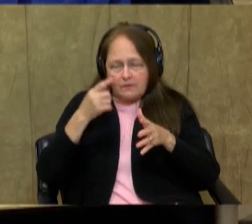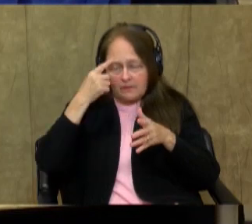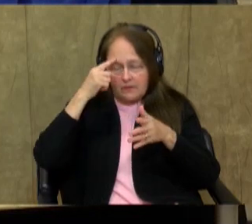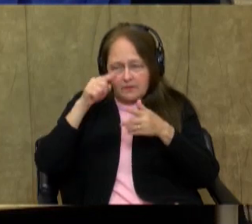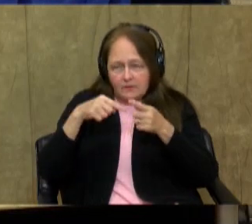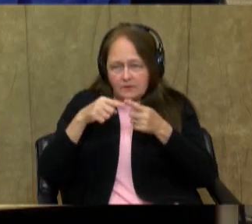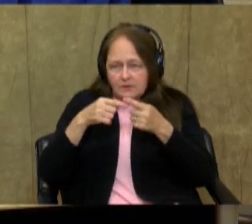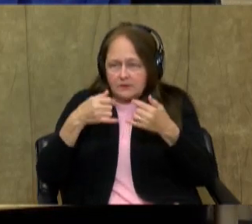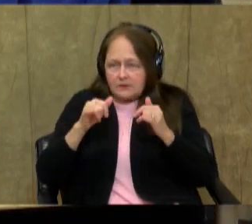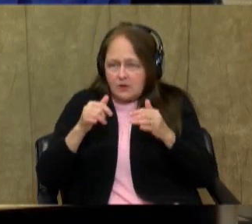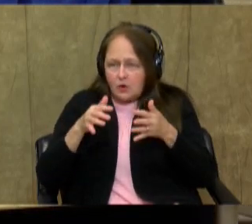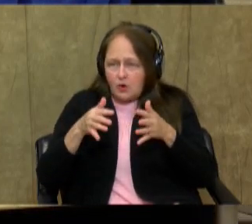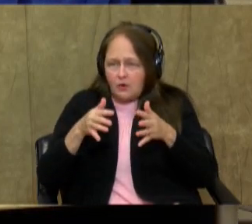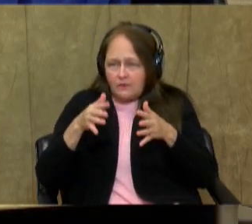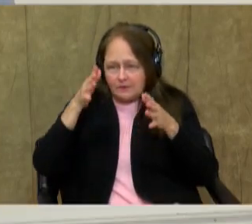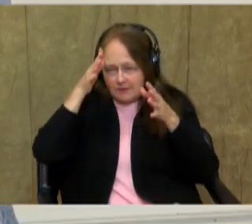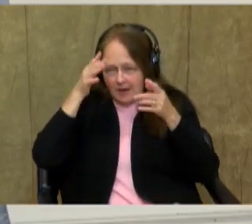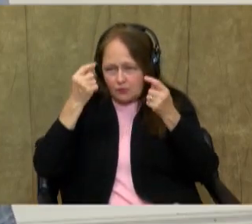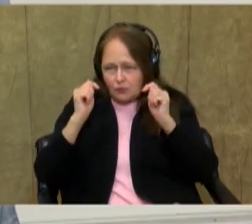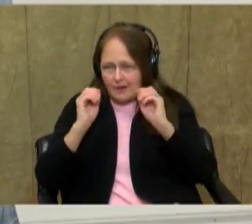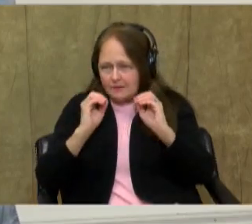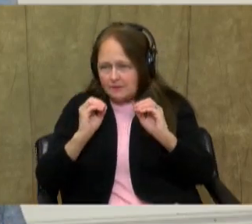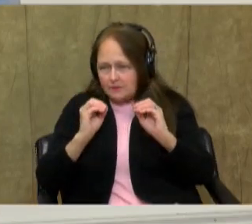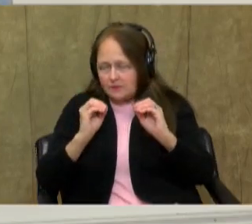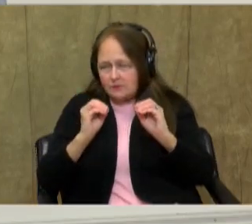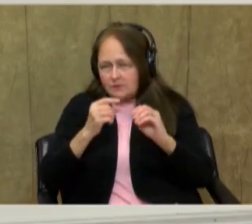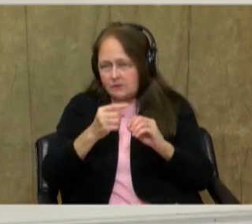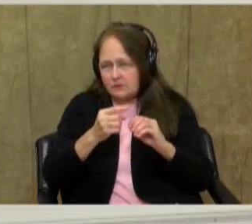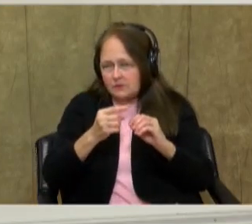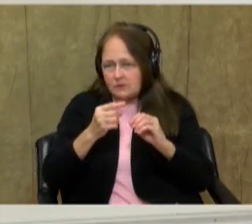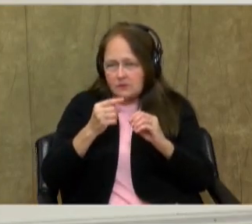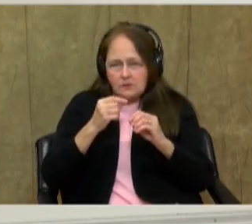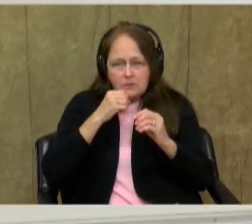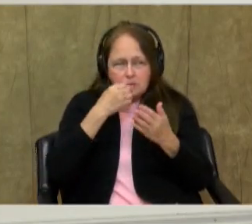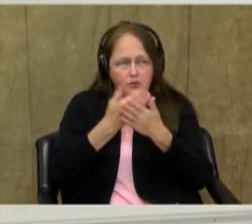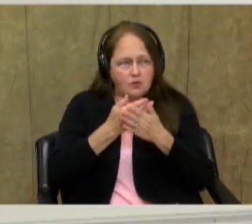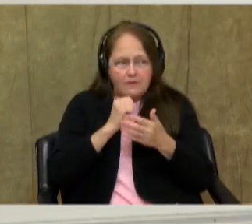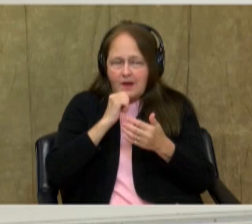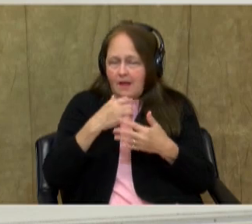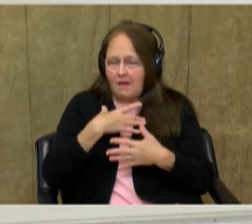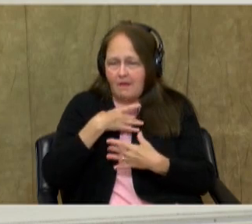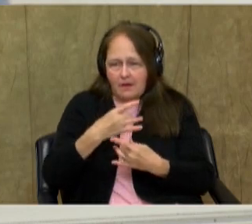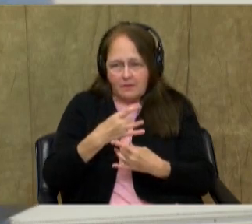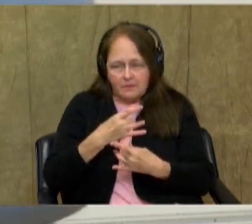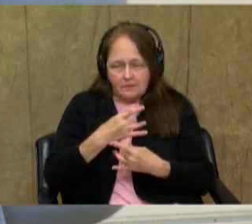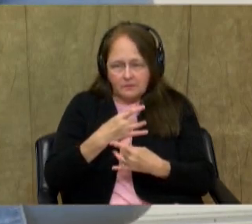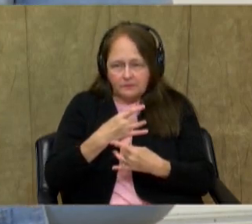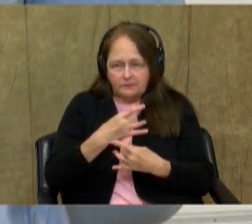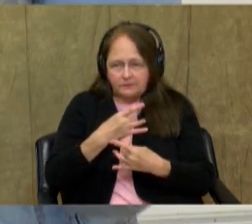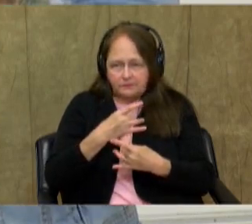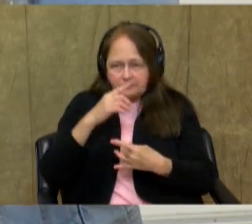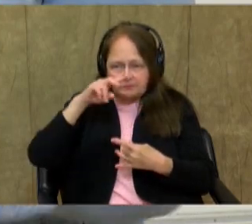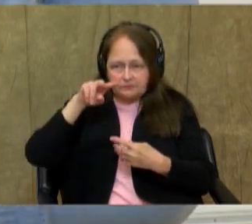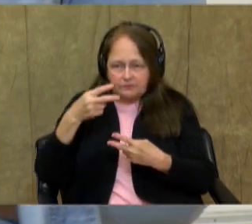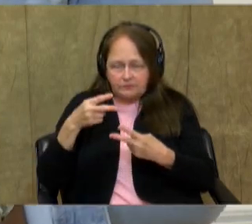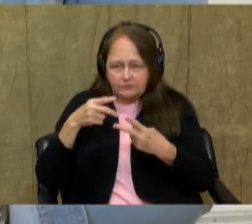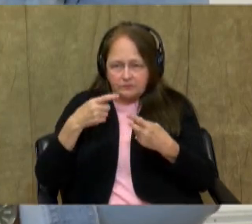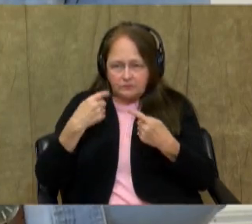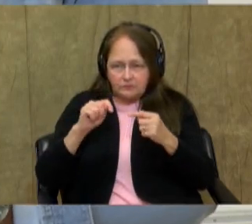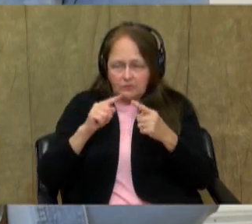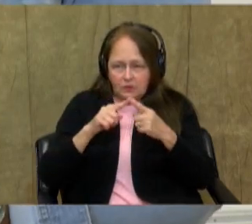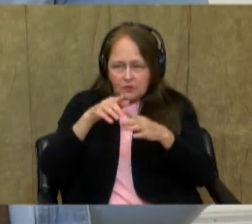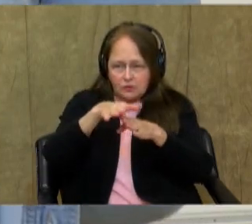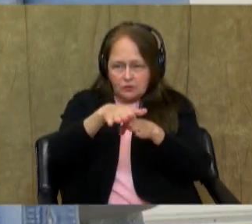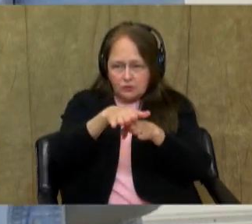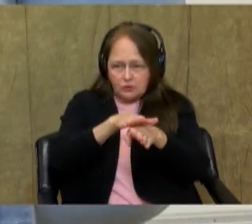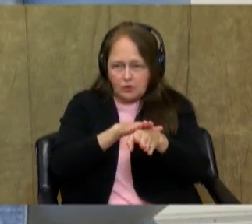fact that he was still nervous proves that he didn't like it. Secondly, he tried to slow